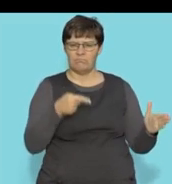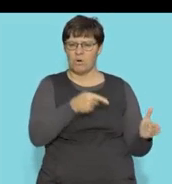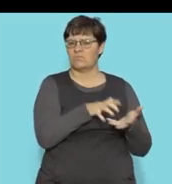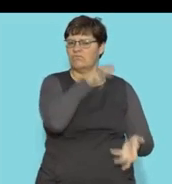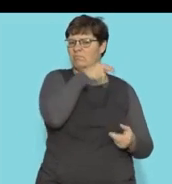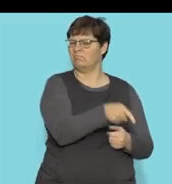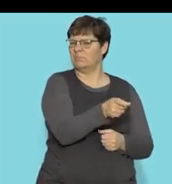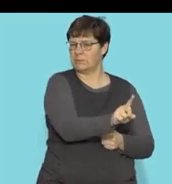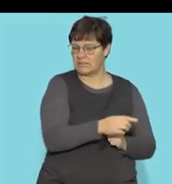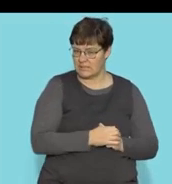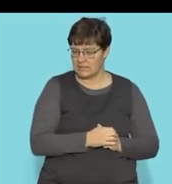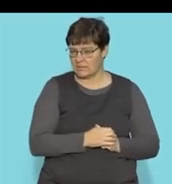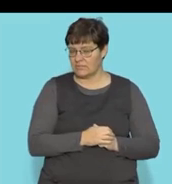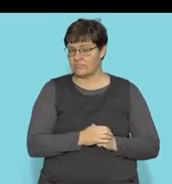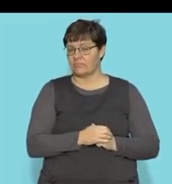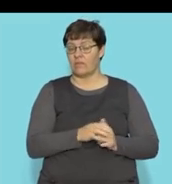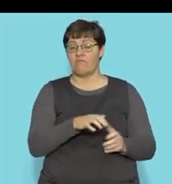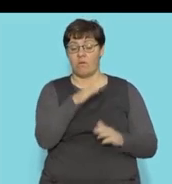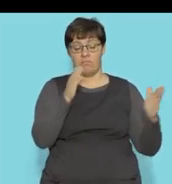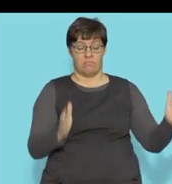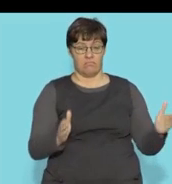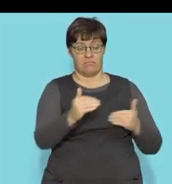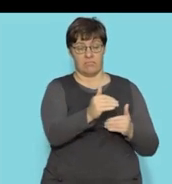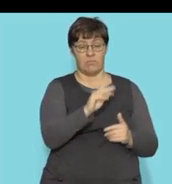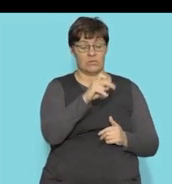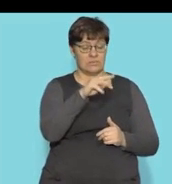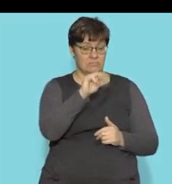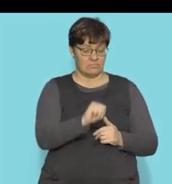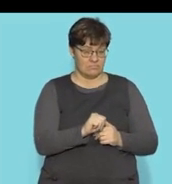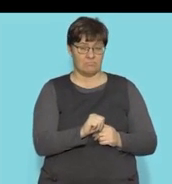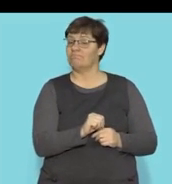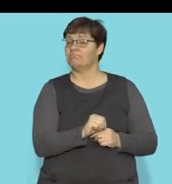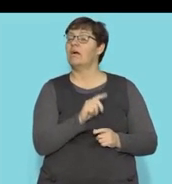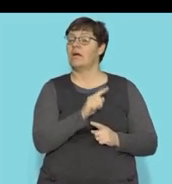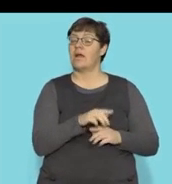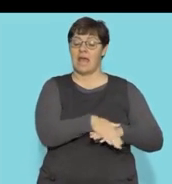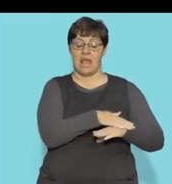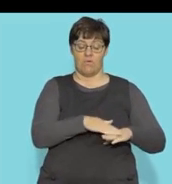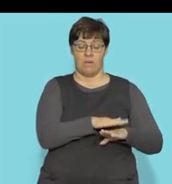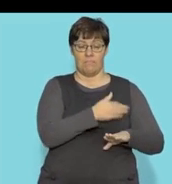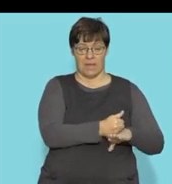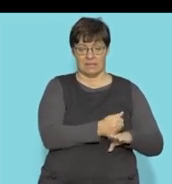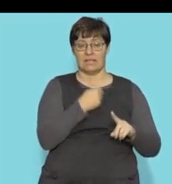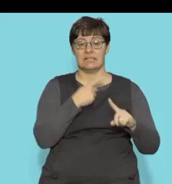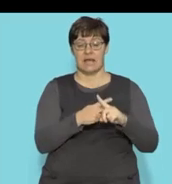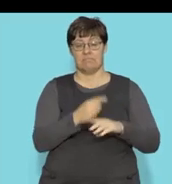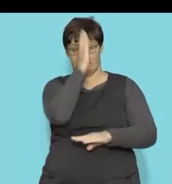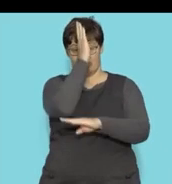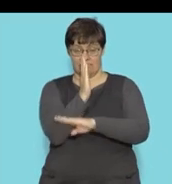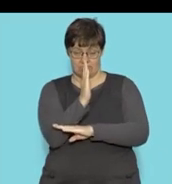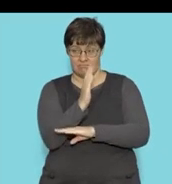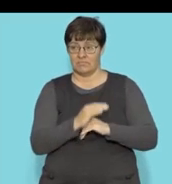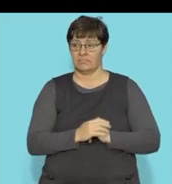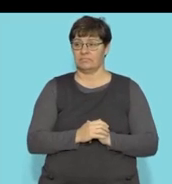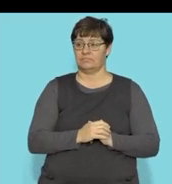actually see what the volume of the box is. I know that the volume of a rectangular prism is always the area of the base multiplied by the